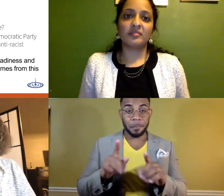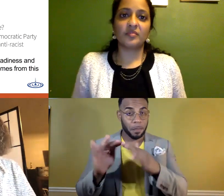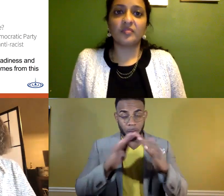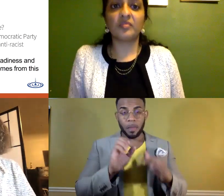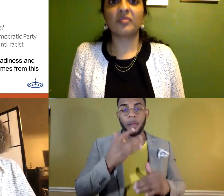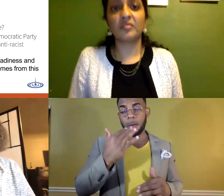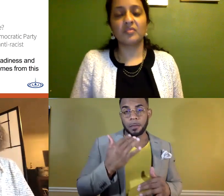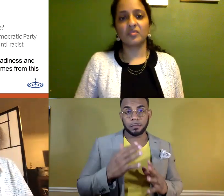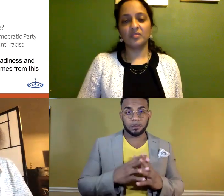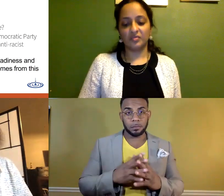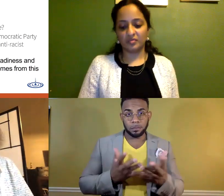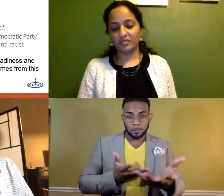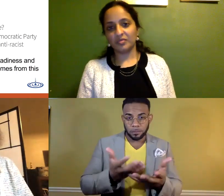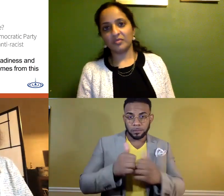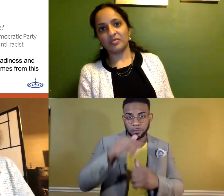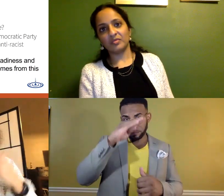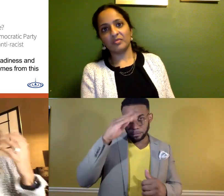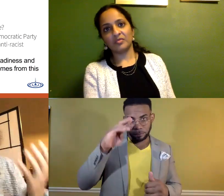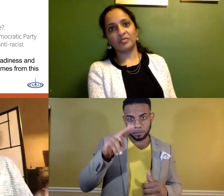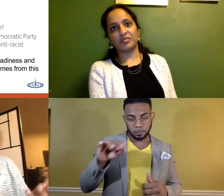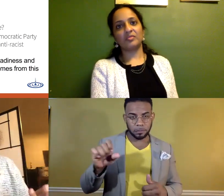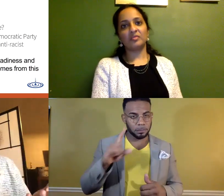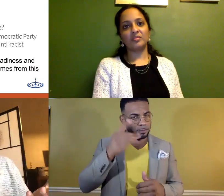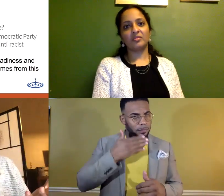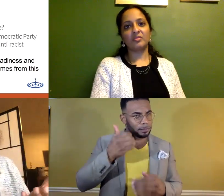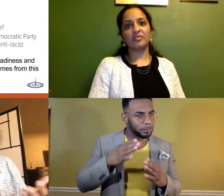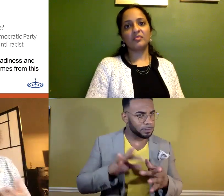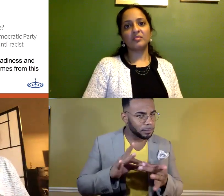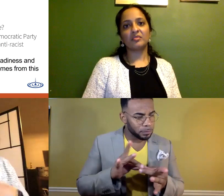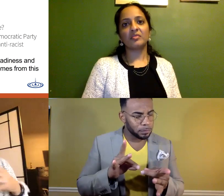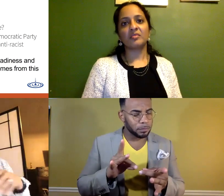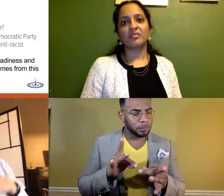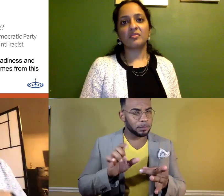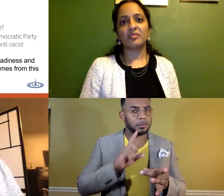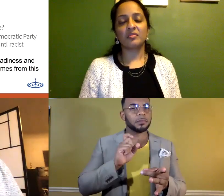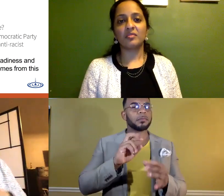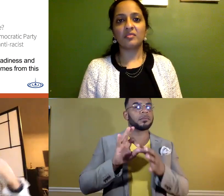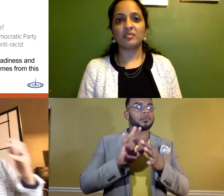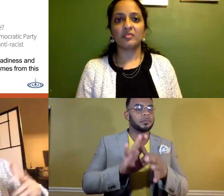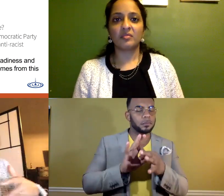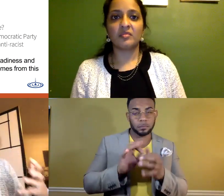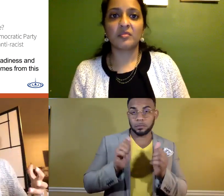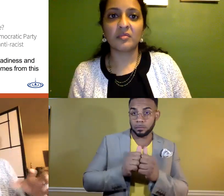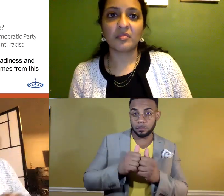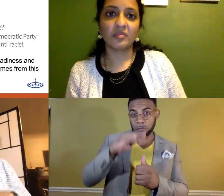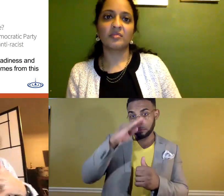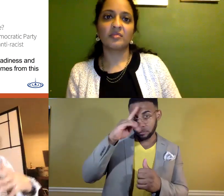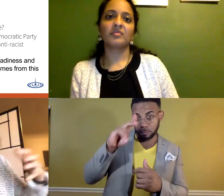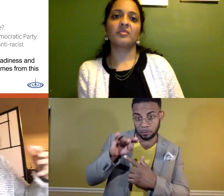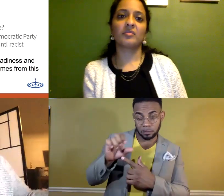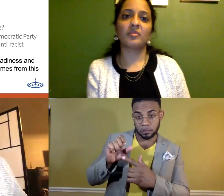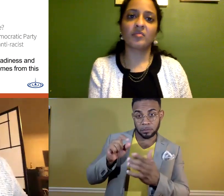communities of color engage with Blackness, I think is the best way to say it. There is a relationship with Blackness due